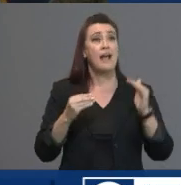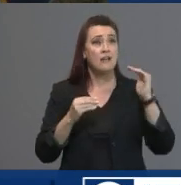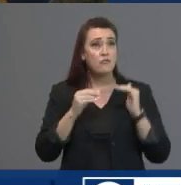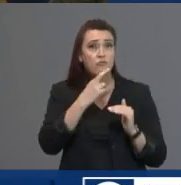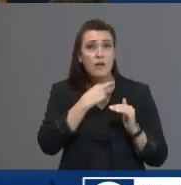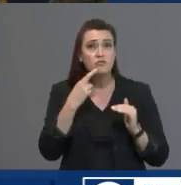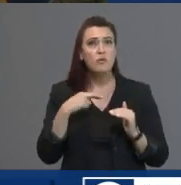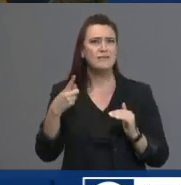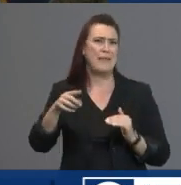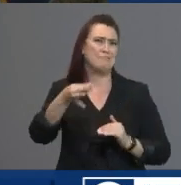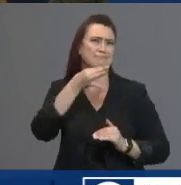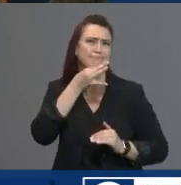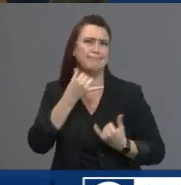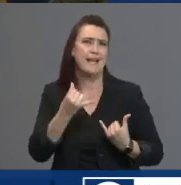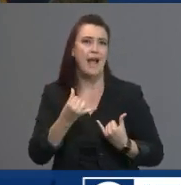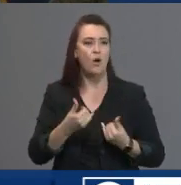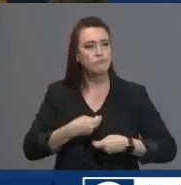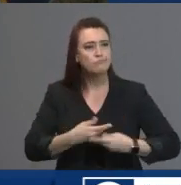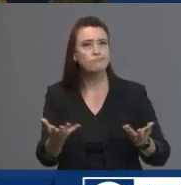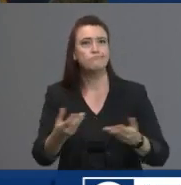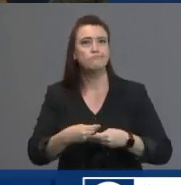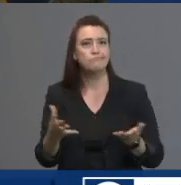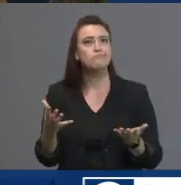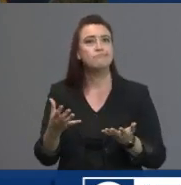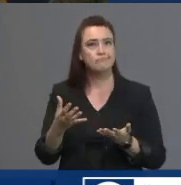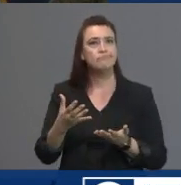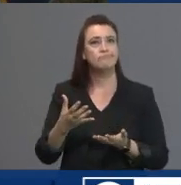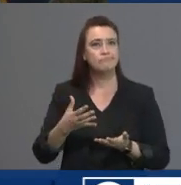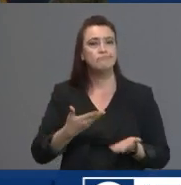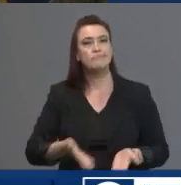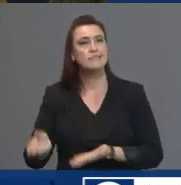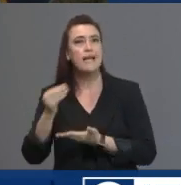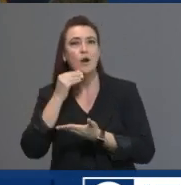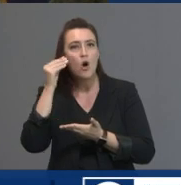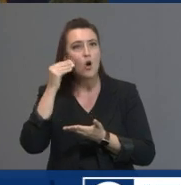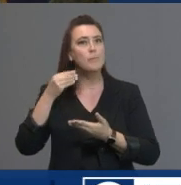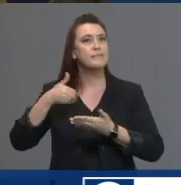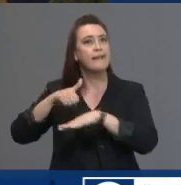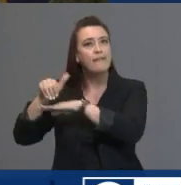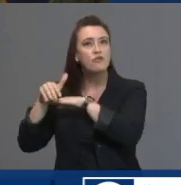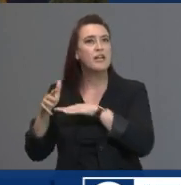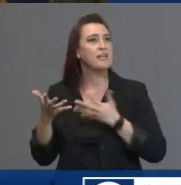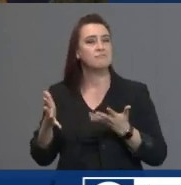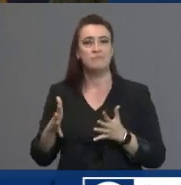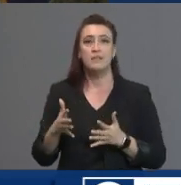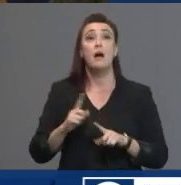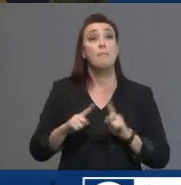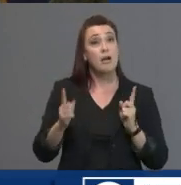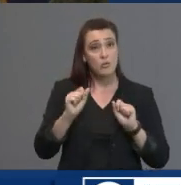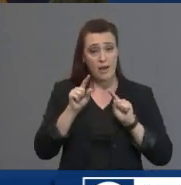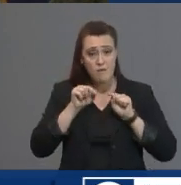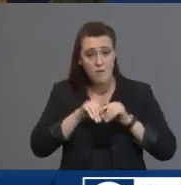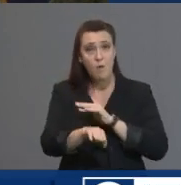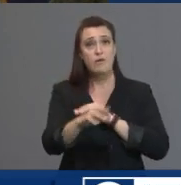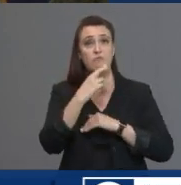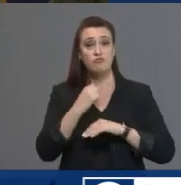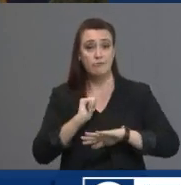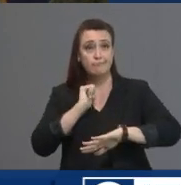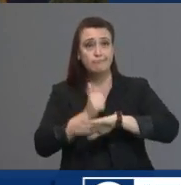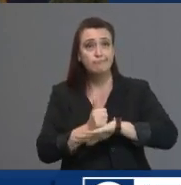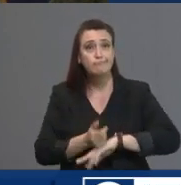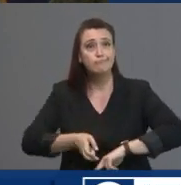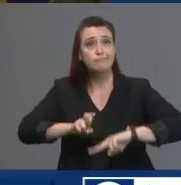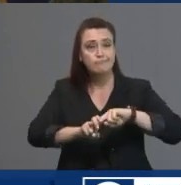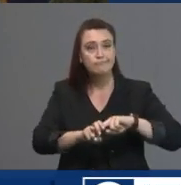so good at takeout and delivery. Dine-in services were able to resume last night.